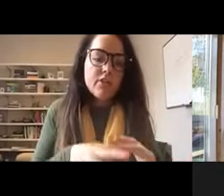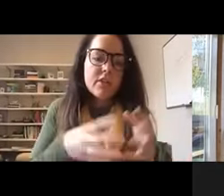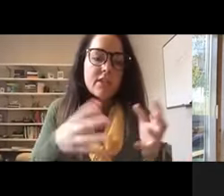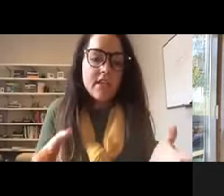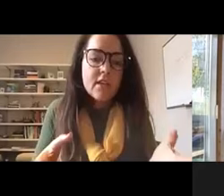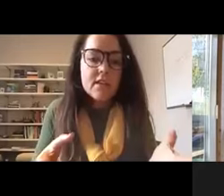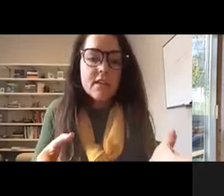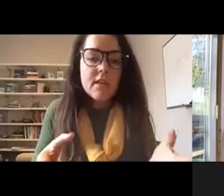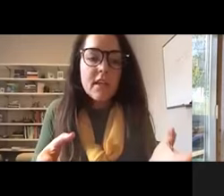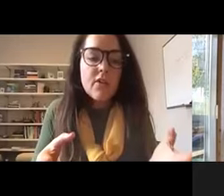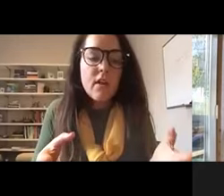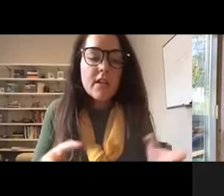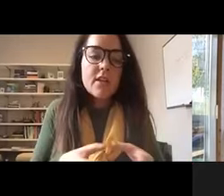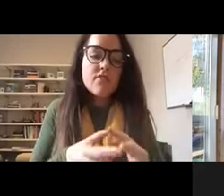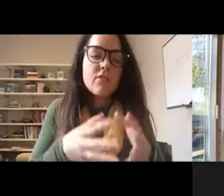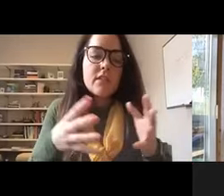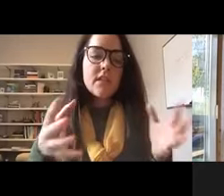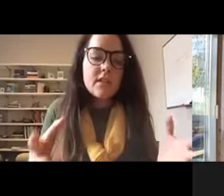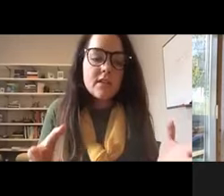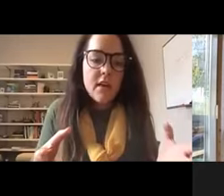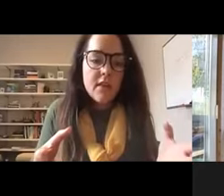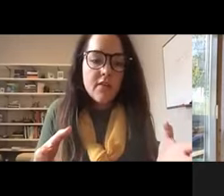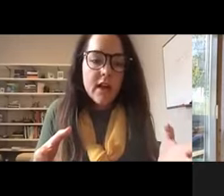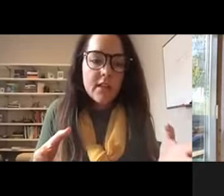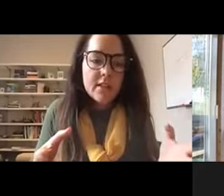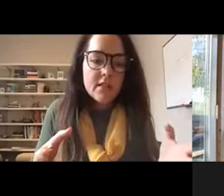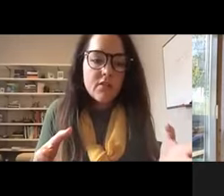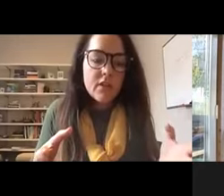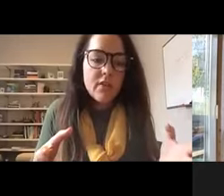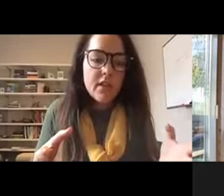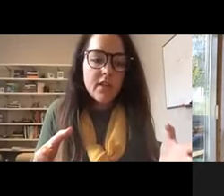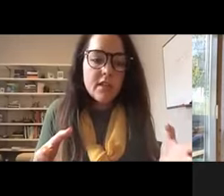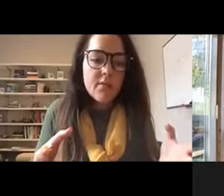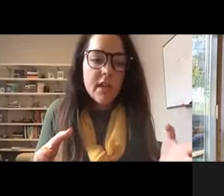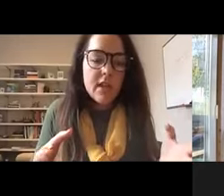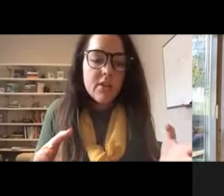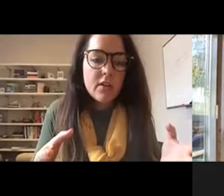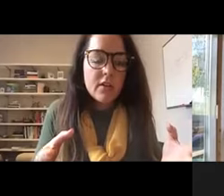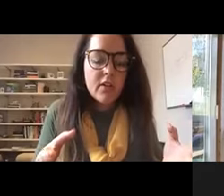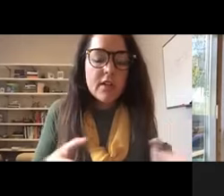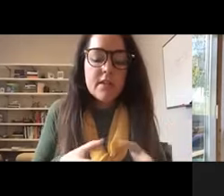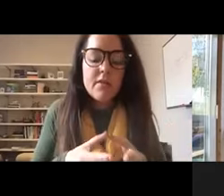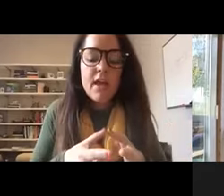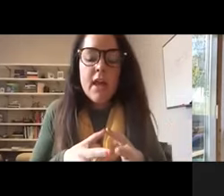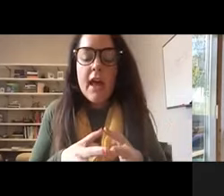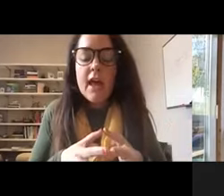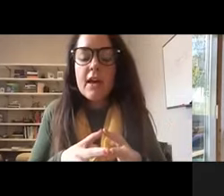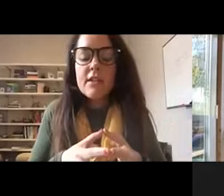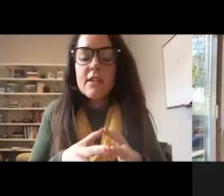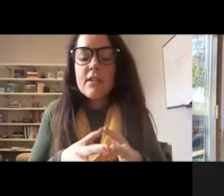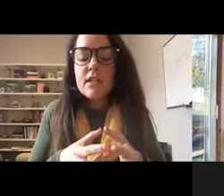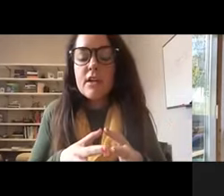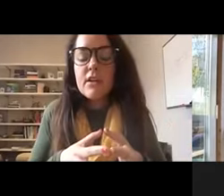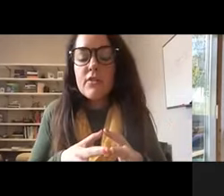which critiques inequalities, which critiques the violences of colonialism and neocolonialism.